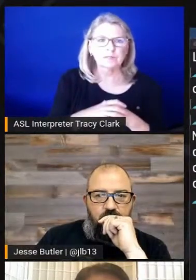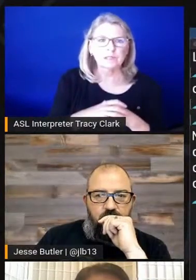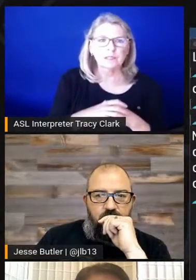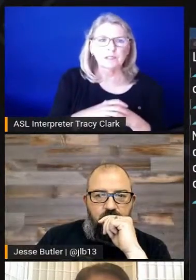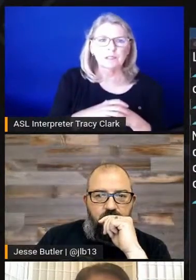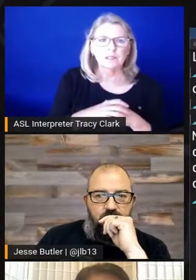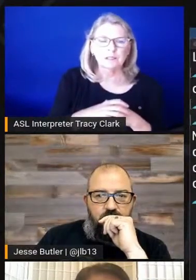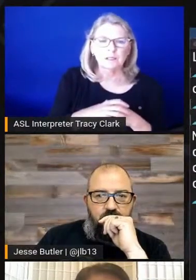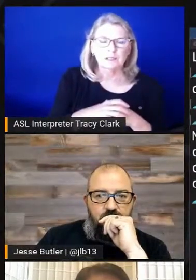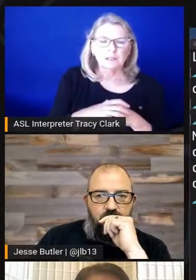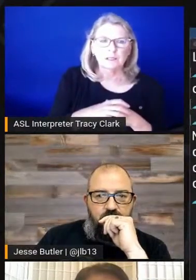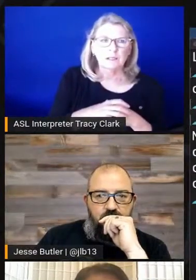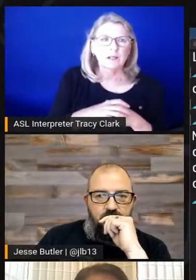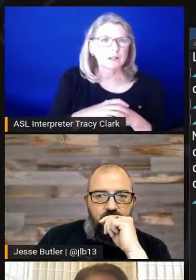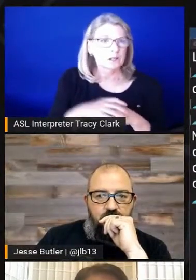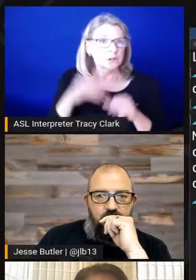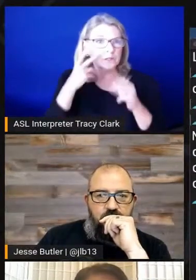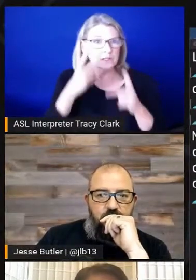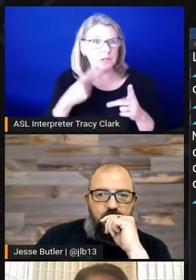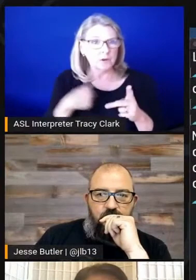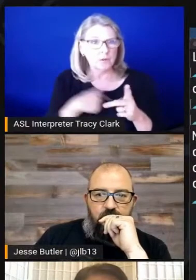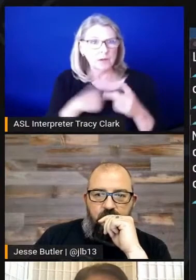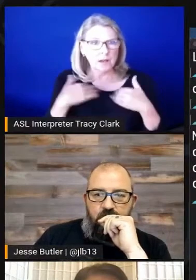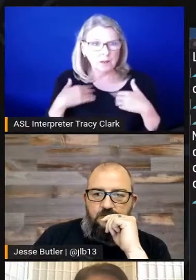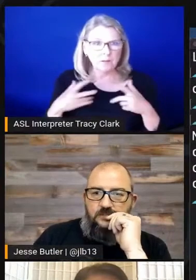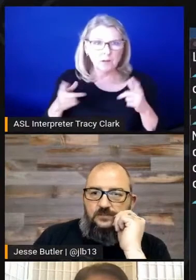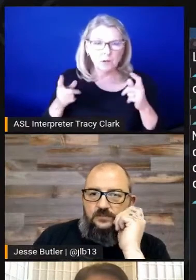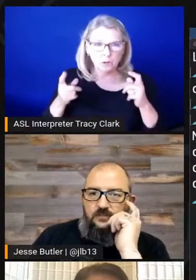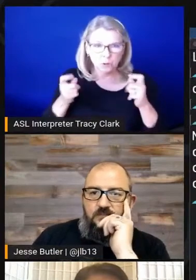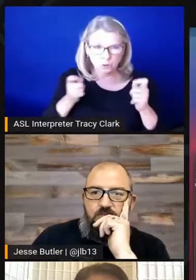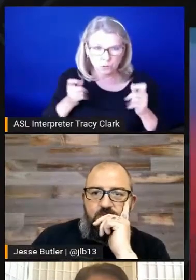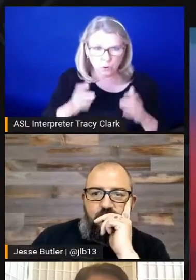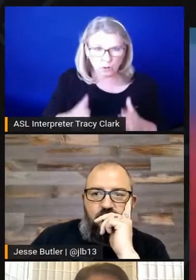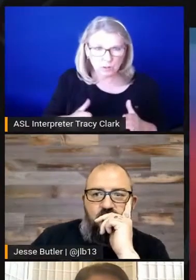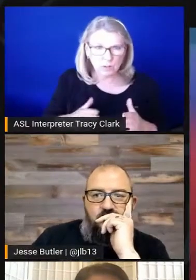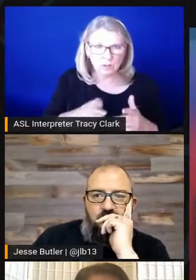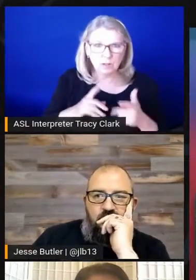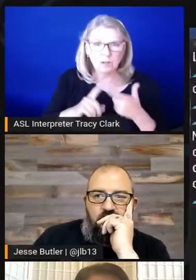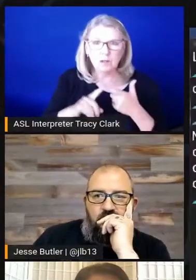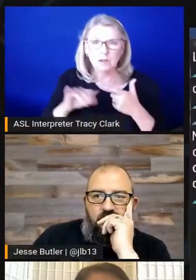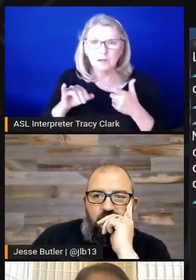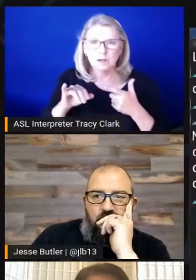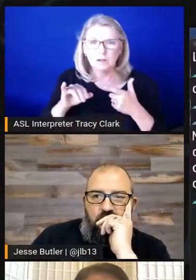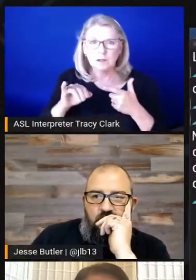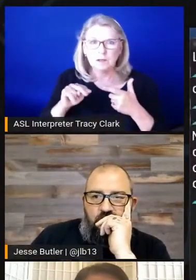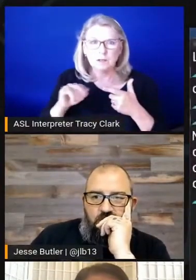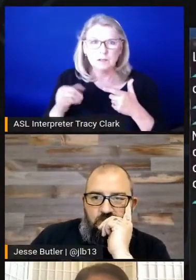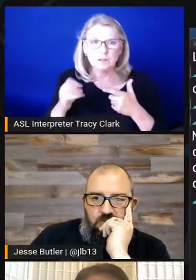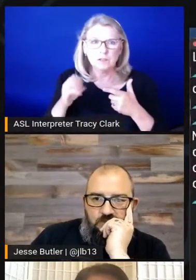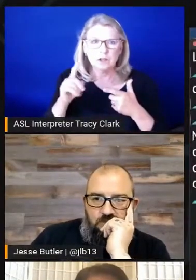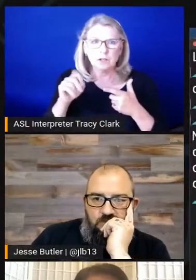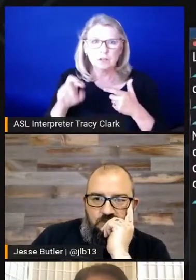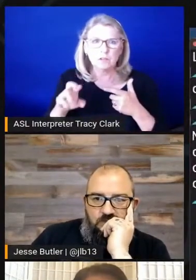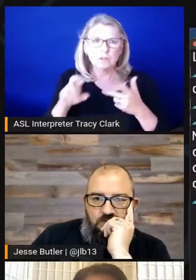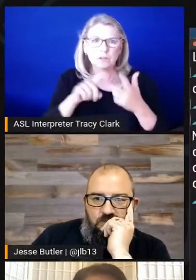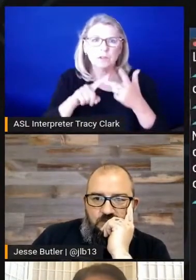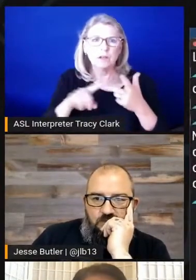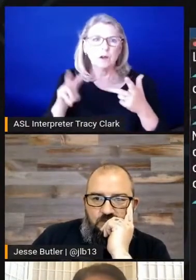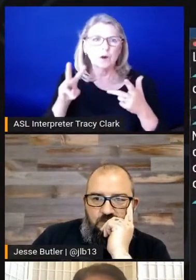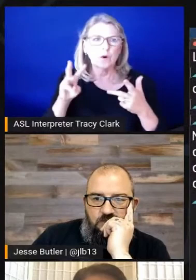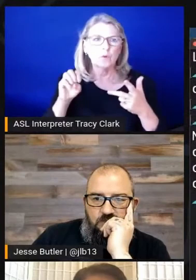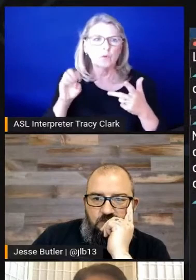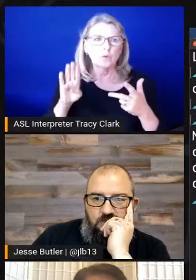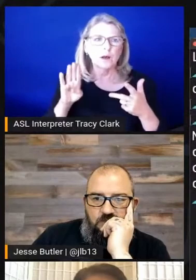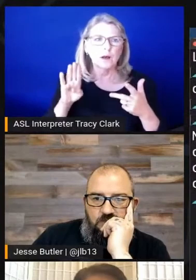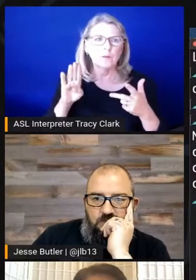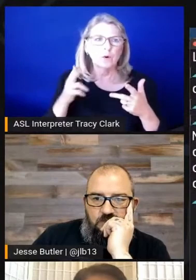And you'll see that we have our controller, our injector, and our webhook that are up and running. And then next,